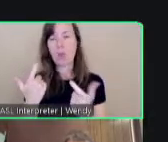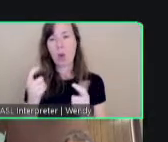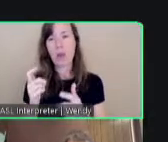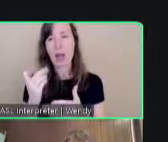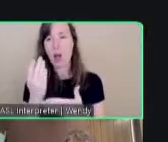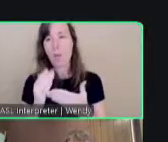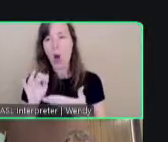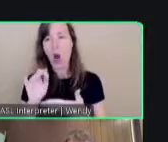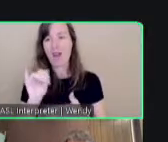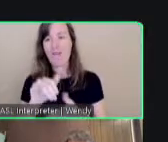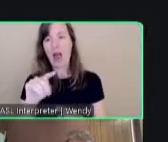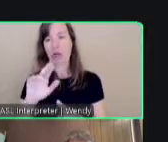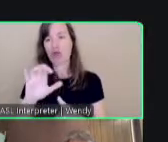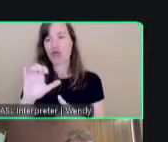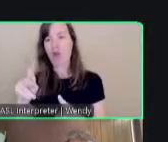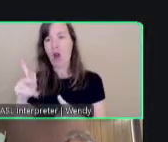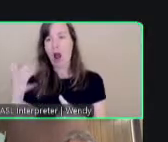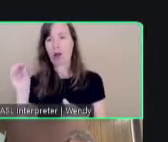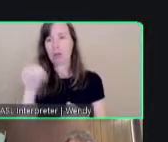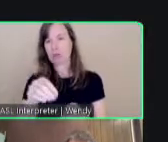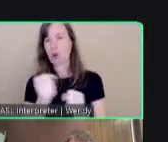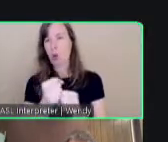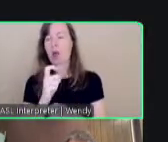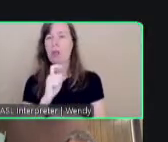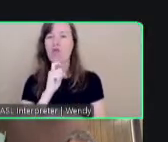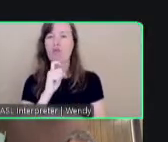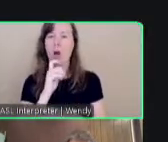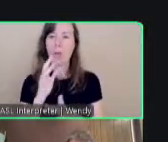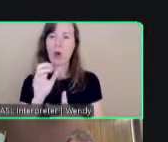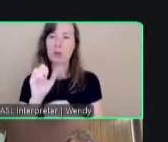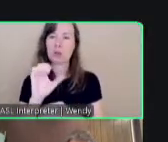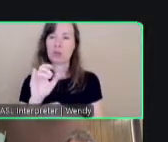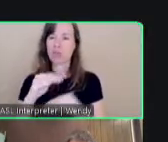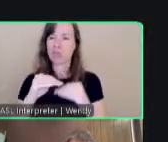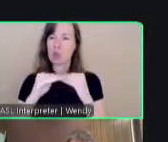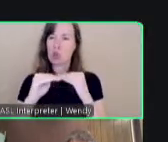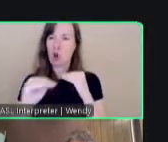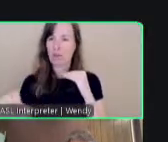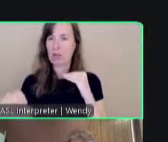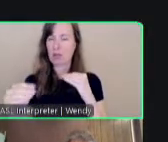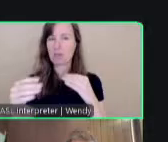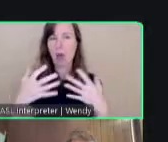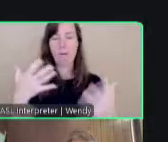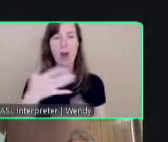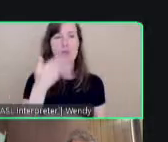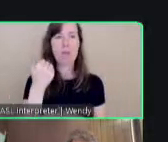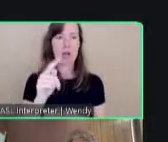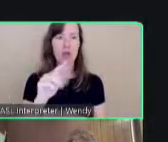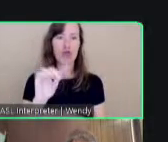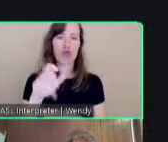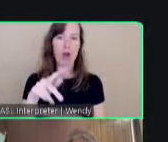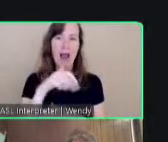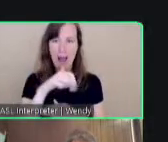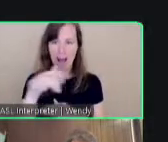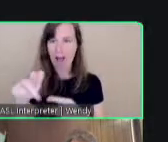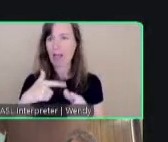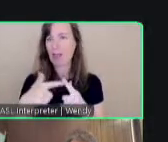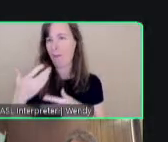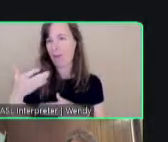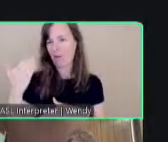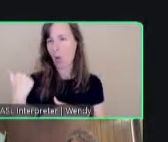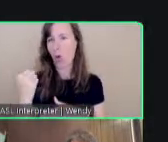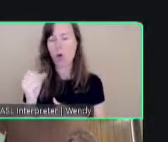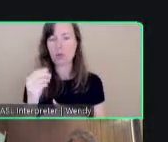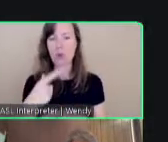in with a rubberized surface, making it a much better track than what was there before. We're going to be